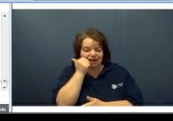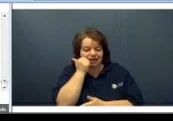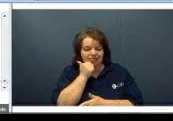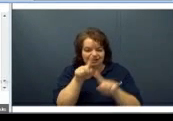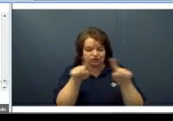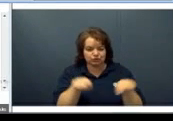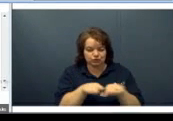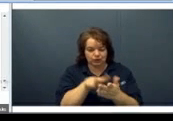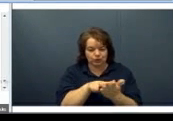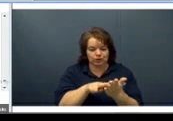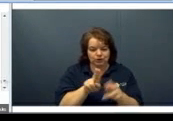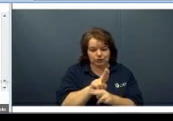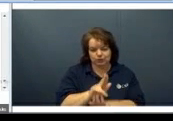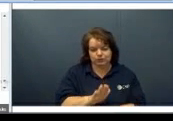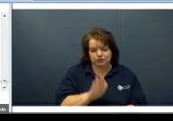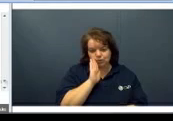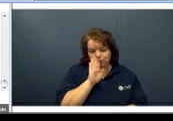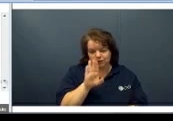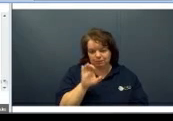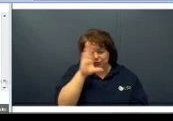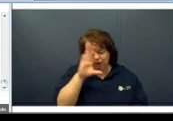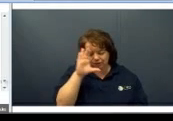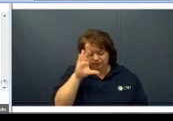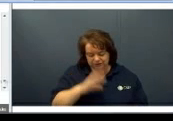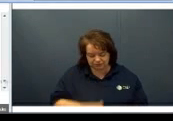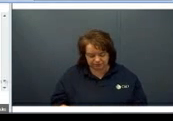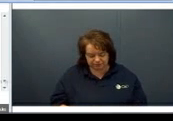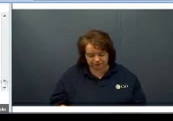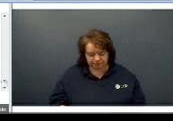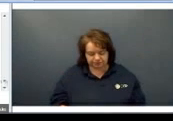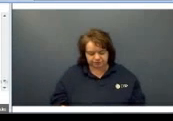an actual daily screen reader user would.